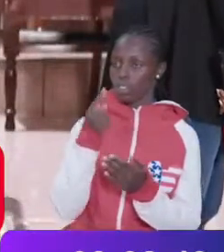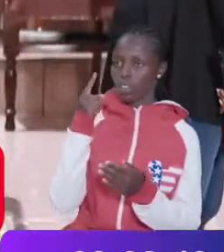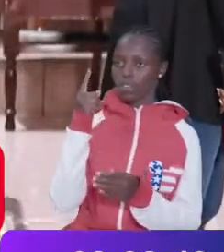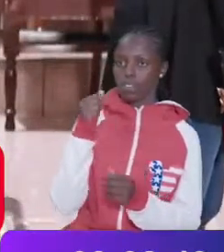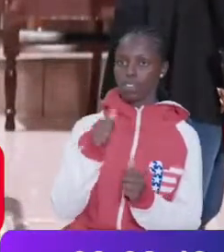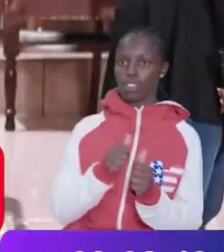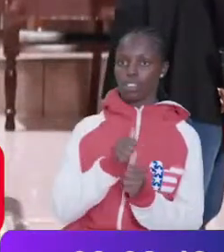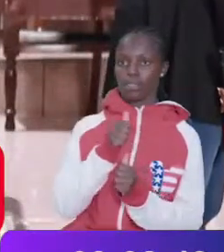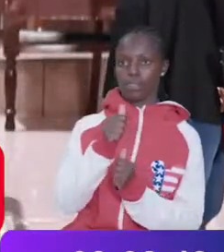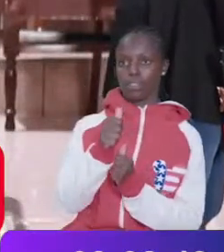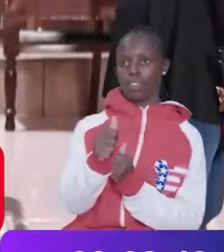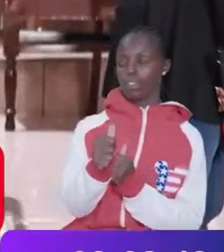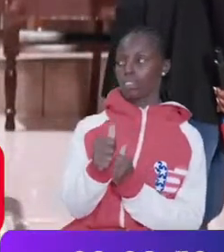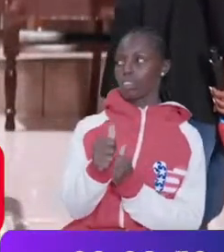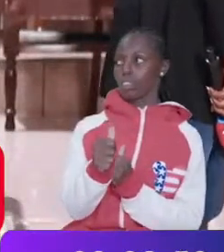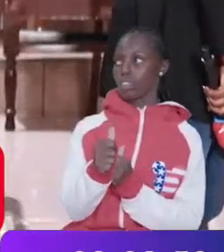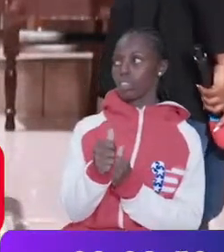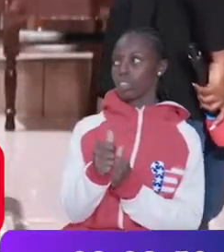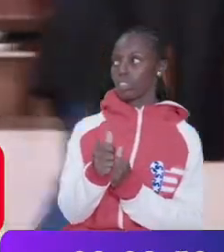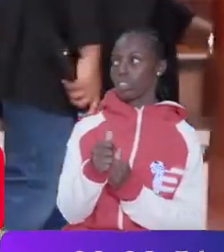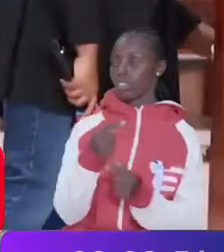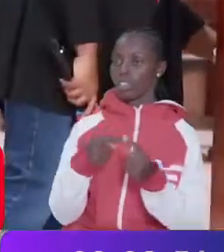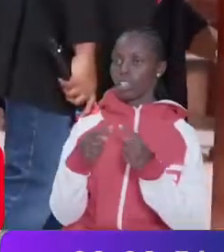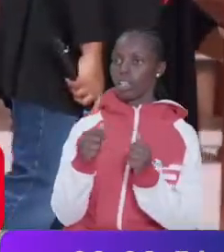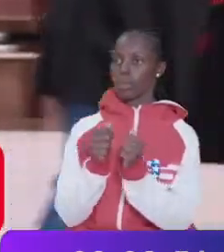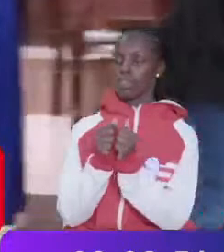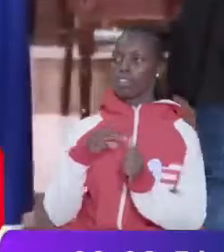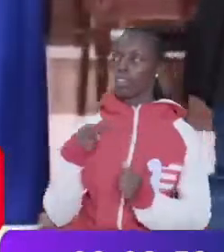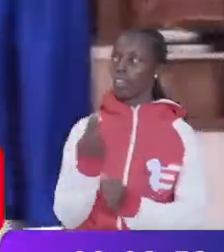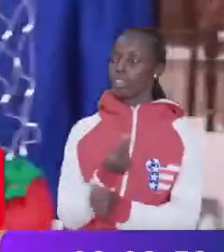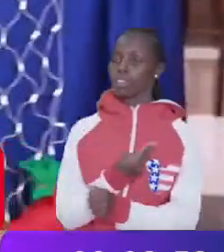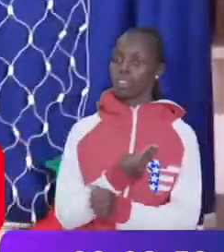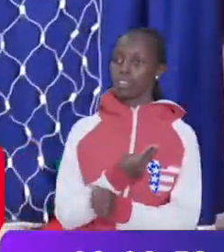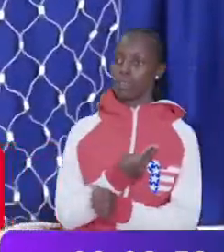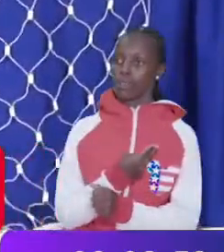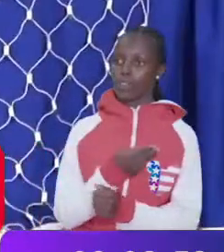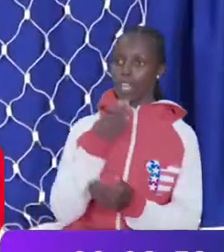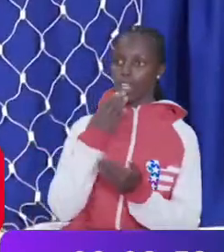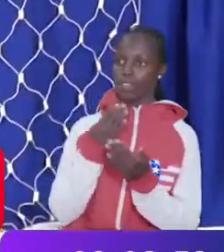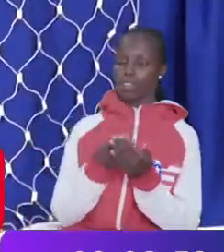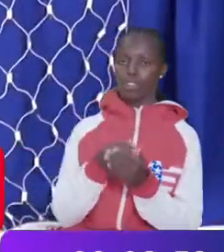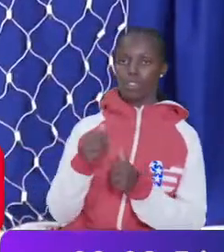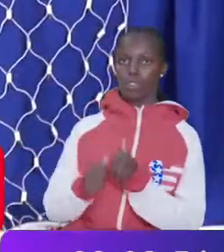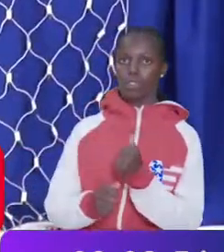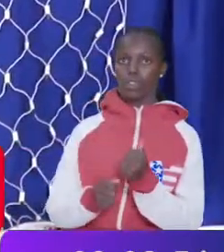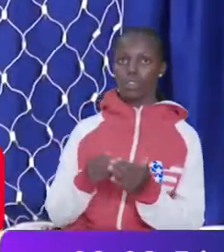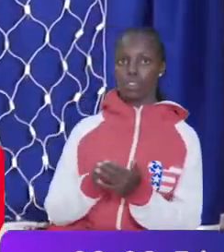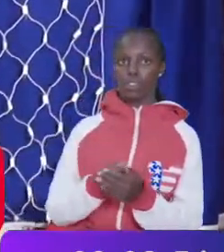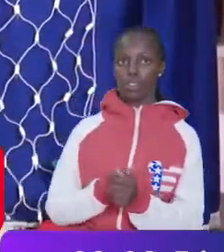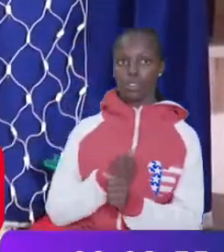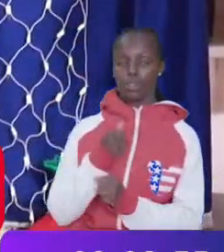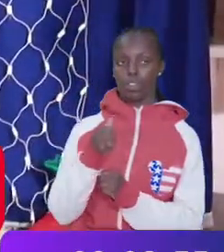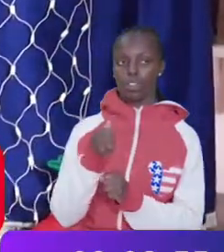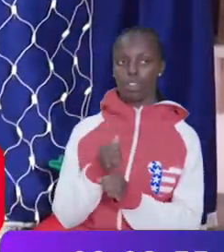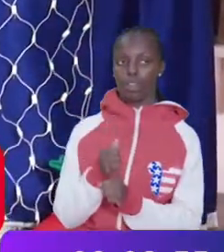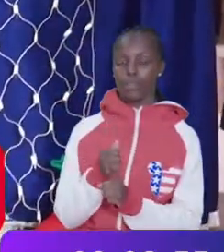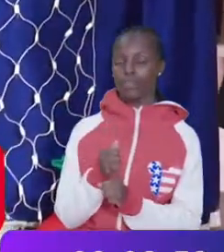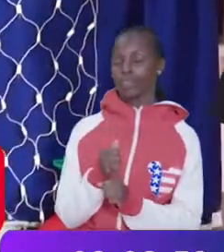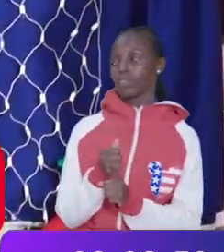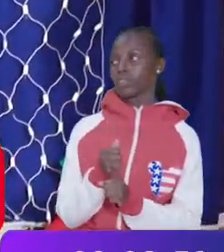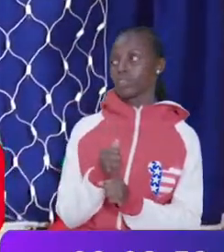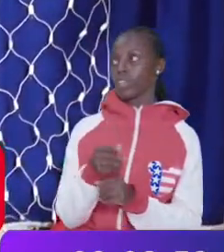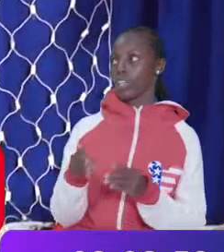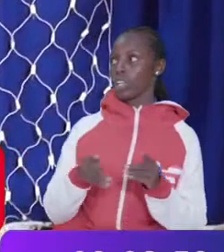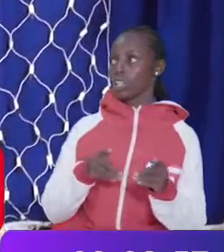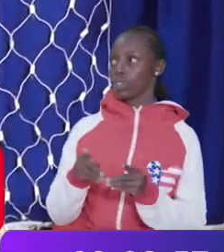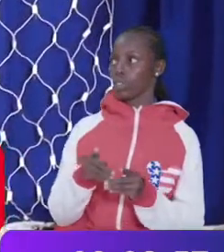us. We thank Him for this new year, for the things that He has done for us, for